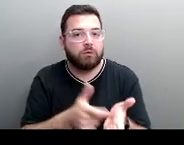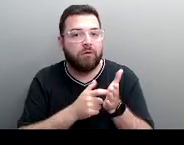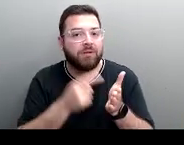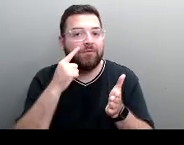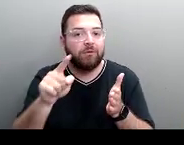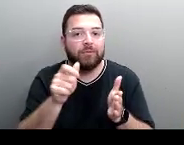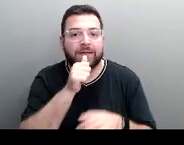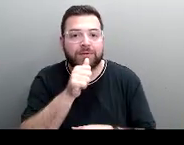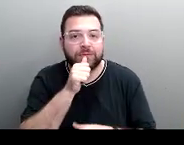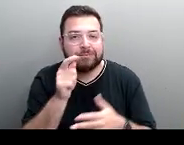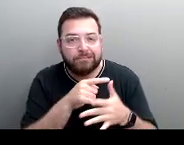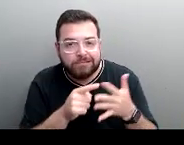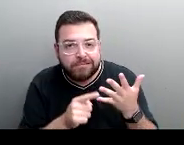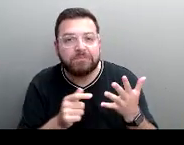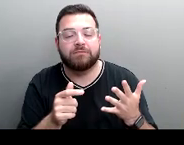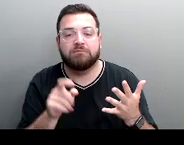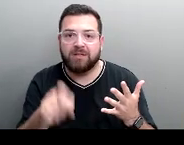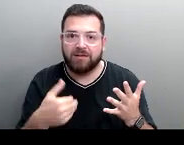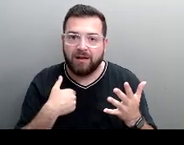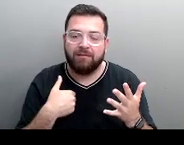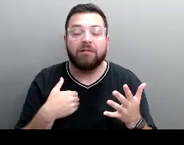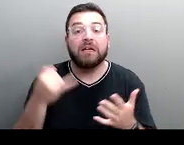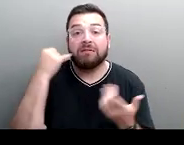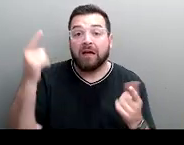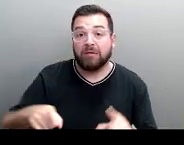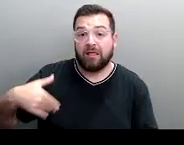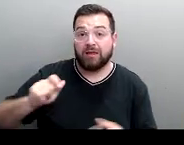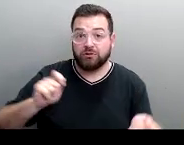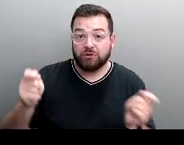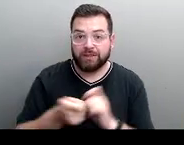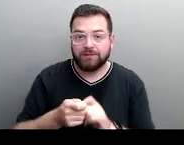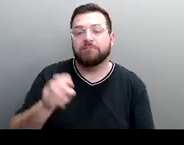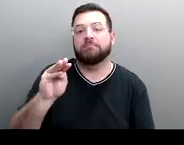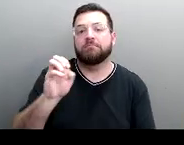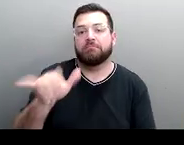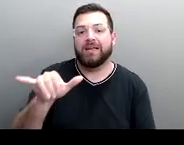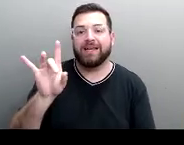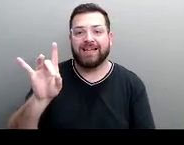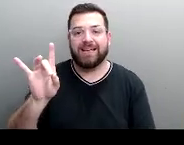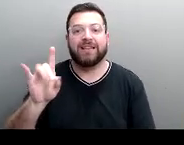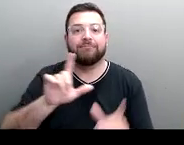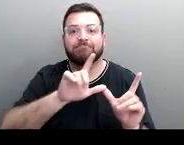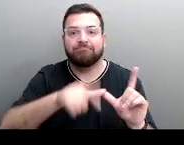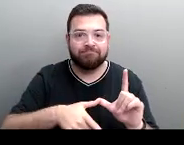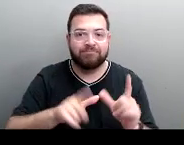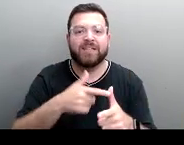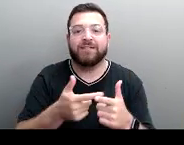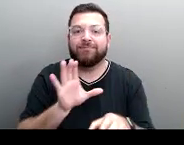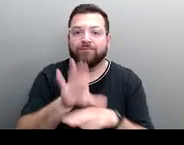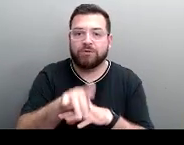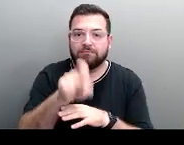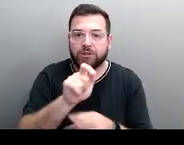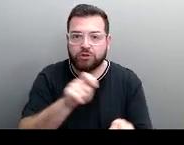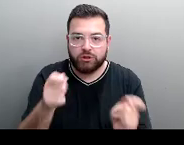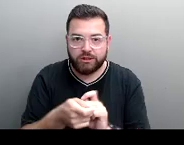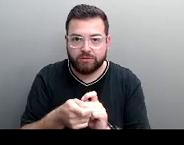yet, your passwords are going to expire on May 8th and you're going to be forced to change it at that time. So after you have your